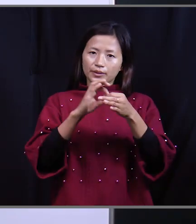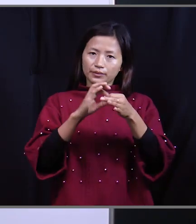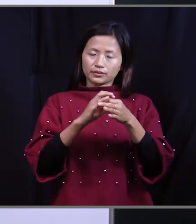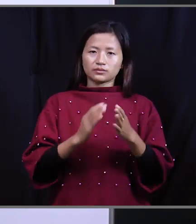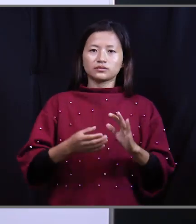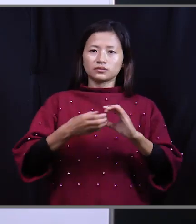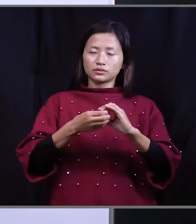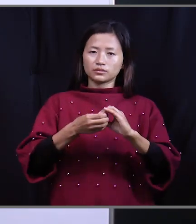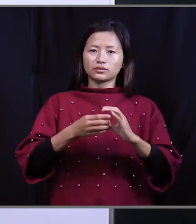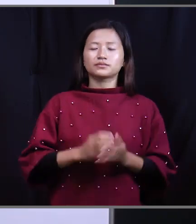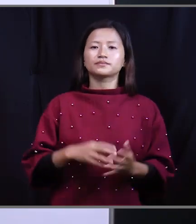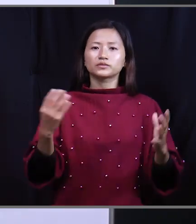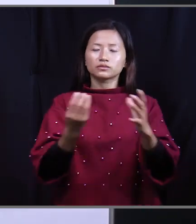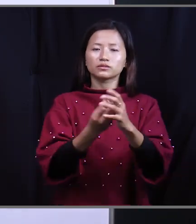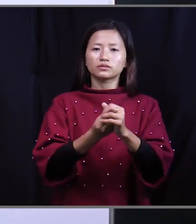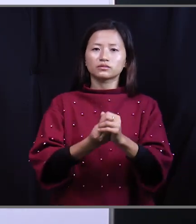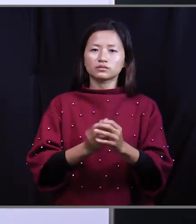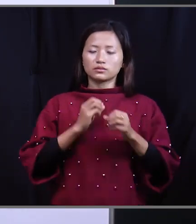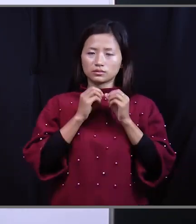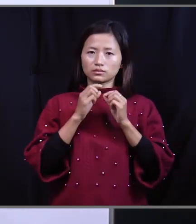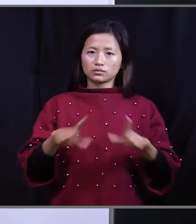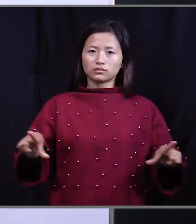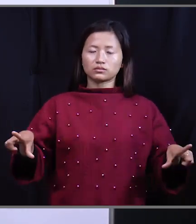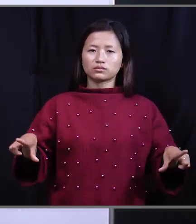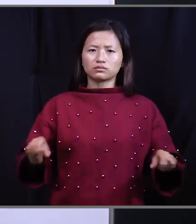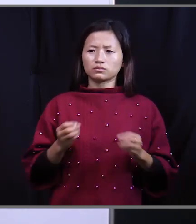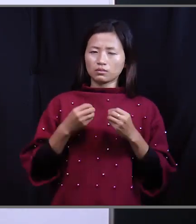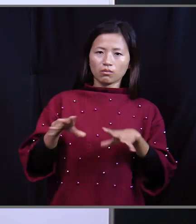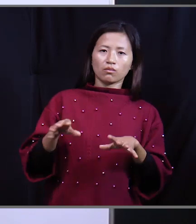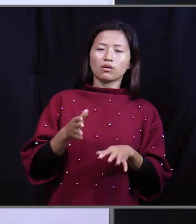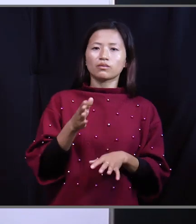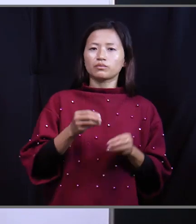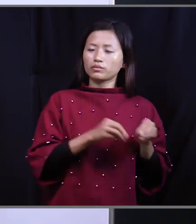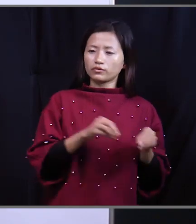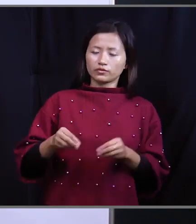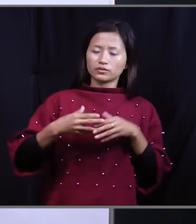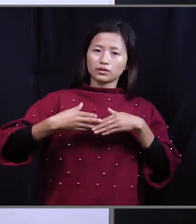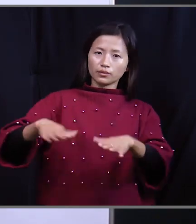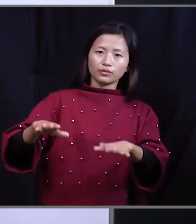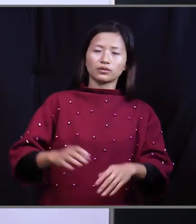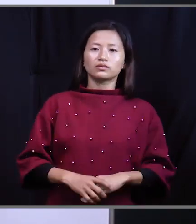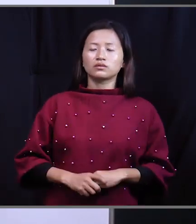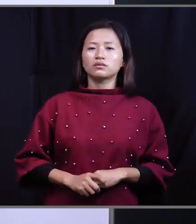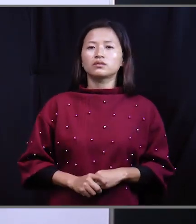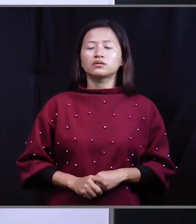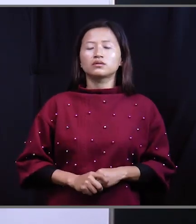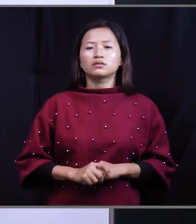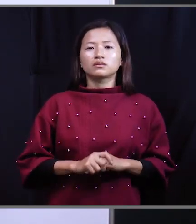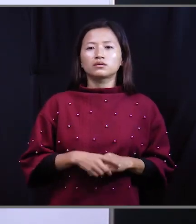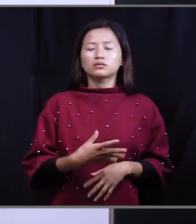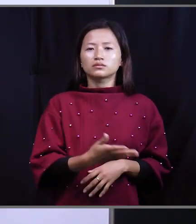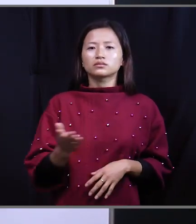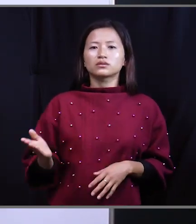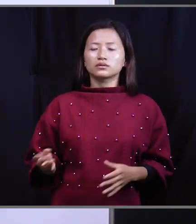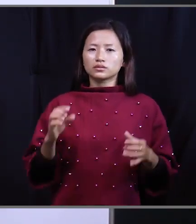the chromatids pairing together, disappears. That means they start moving away. When they start moving away, they